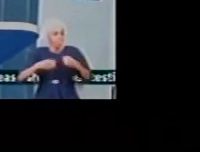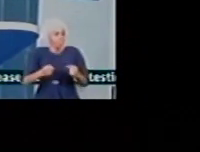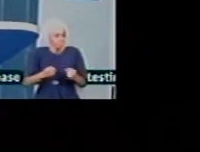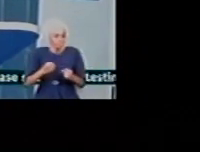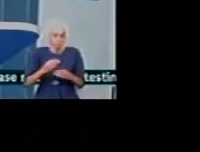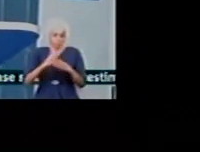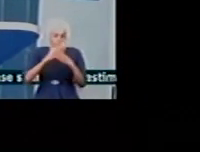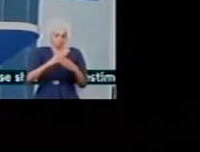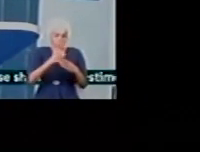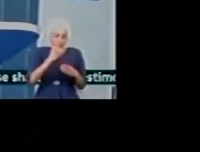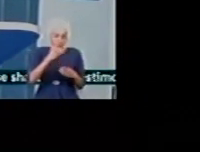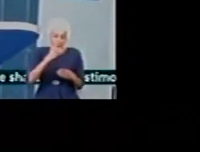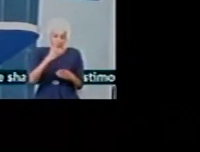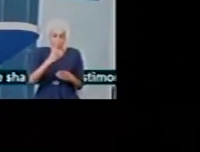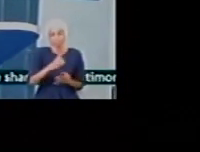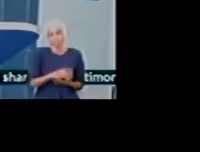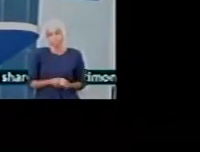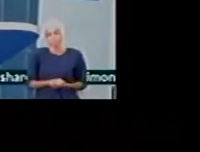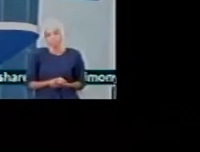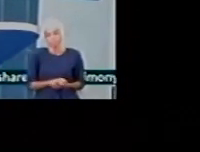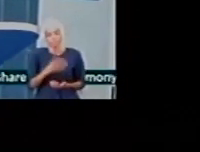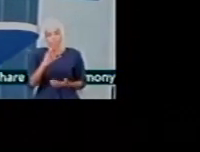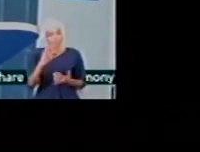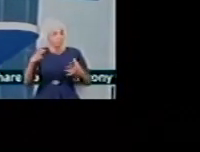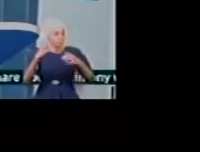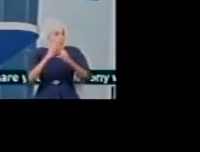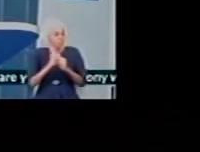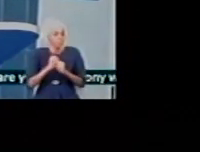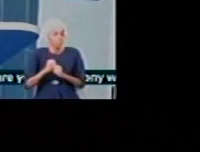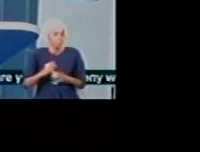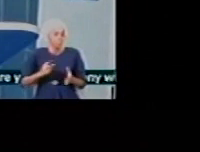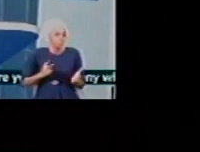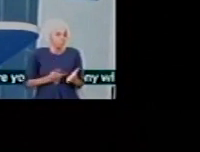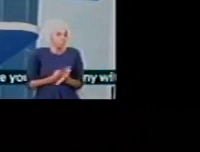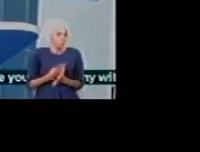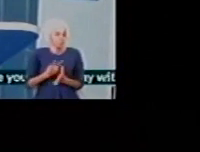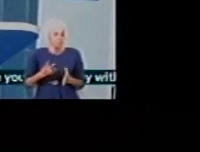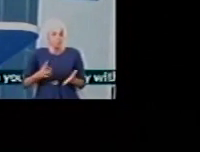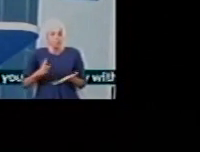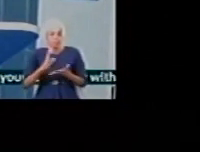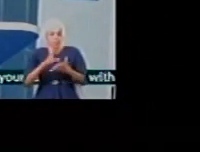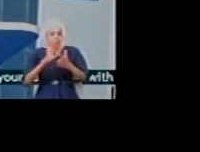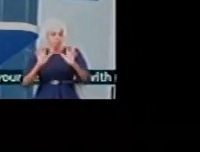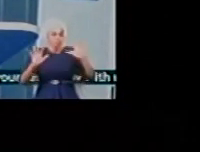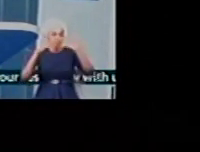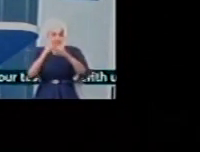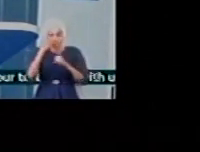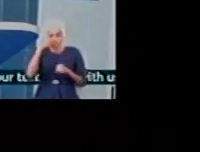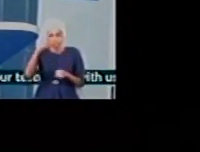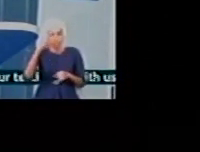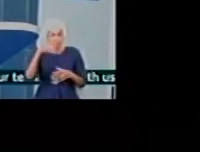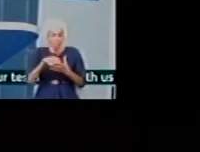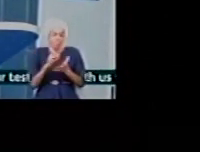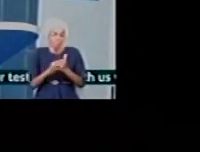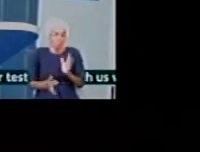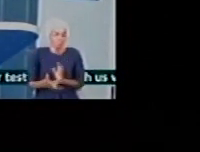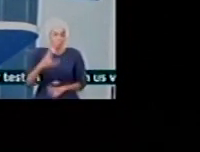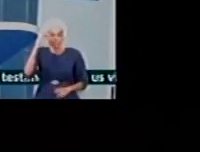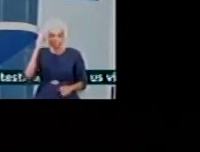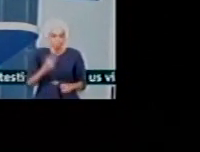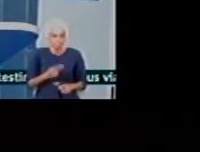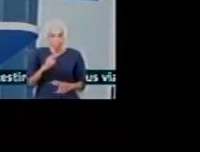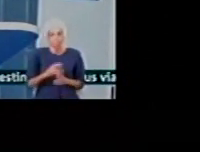Tell yourself, double portion in my life. Double miracle in my life. That's